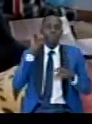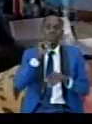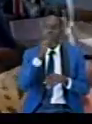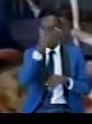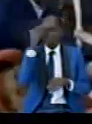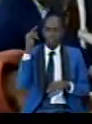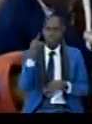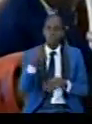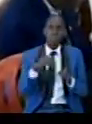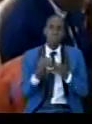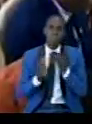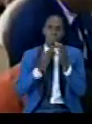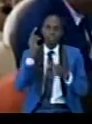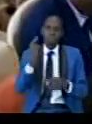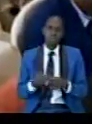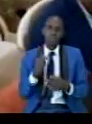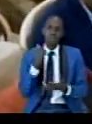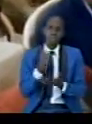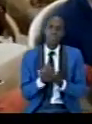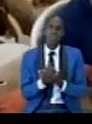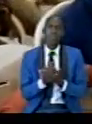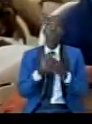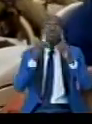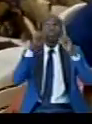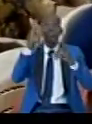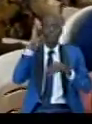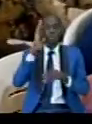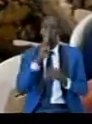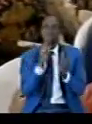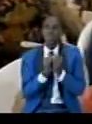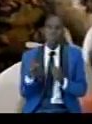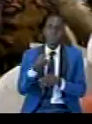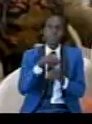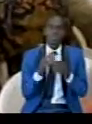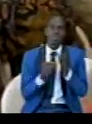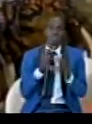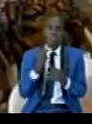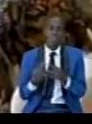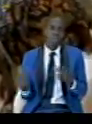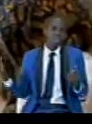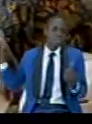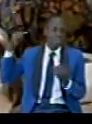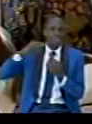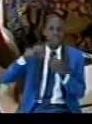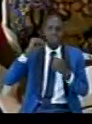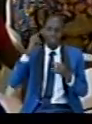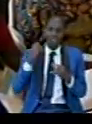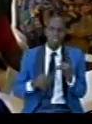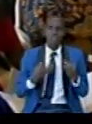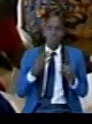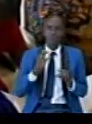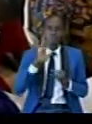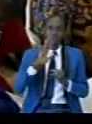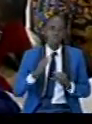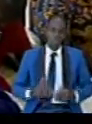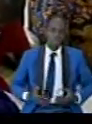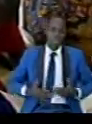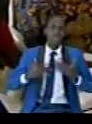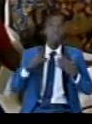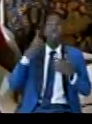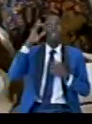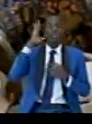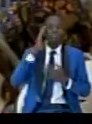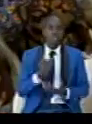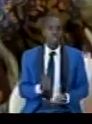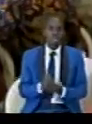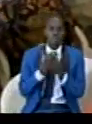you. He will be with you. Till the very end of your life, it will carry you